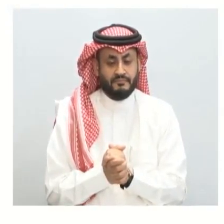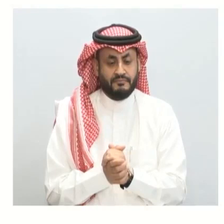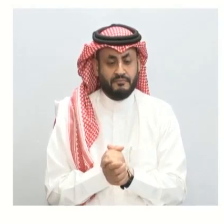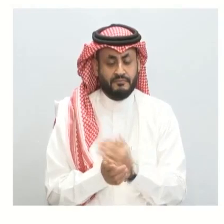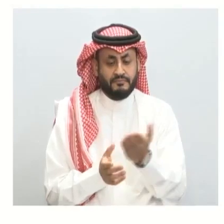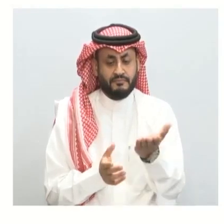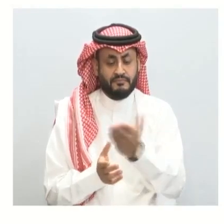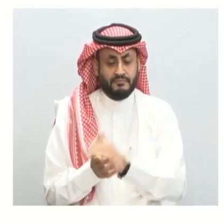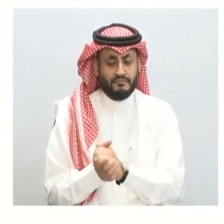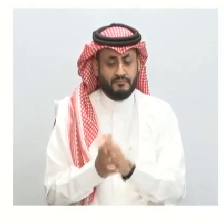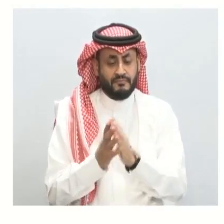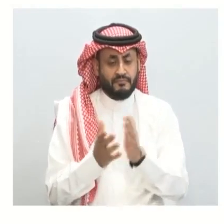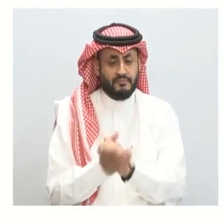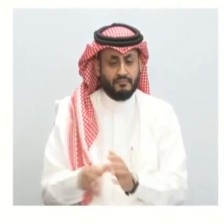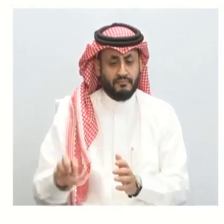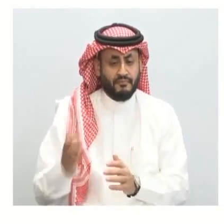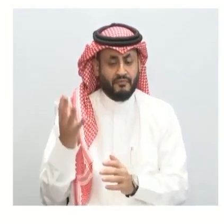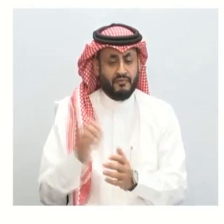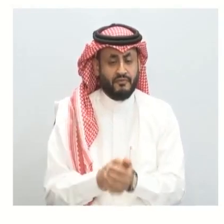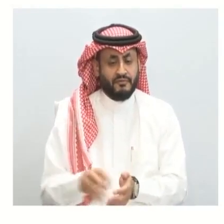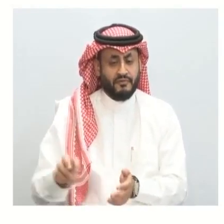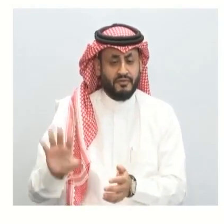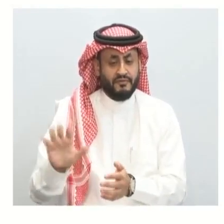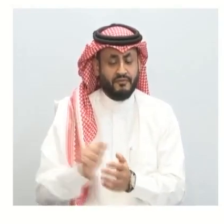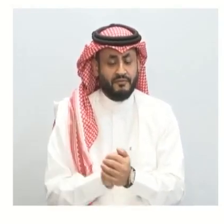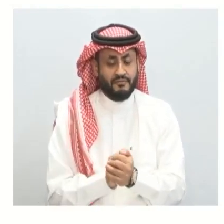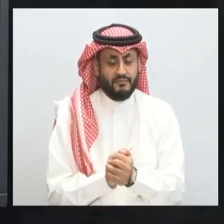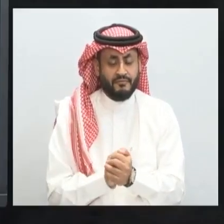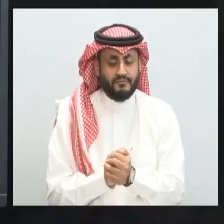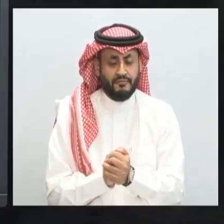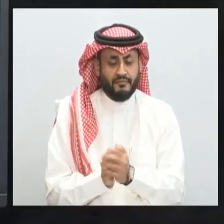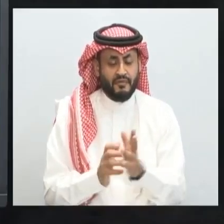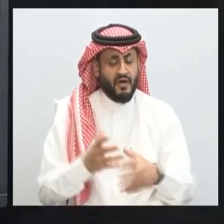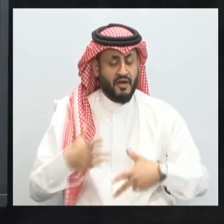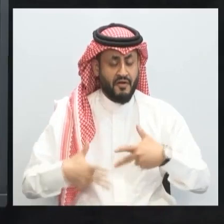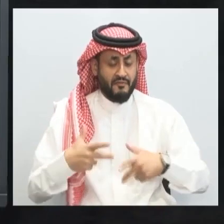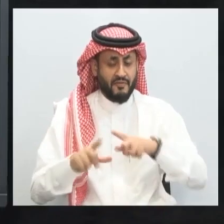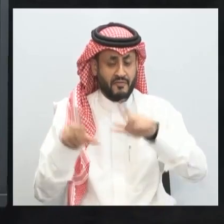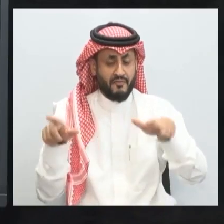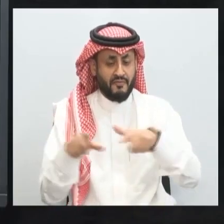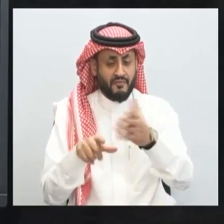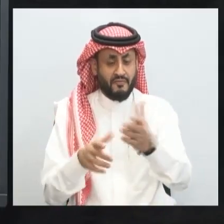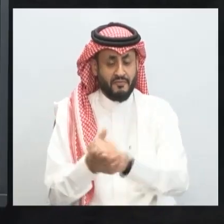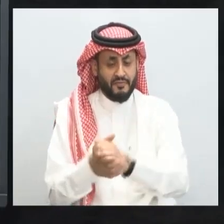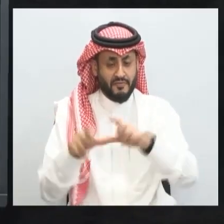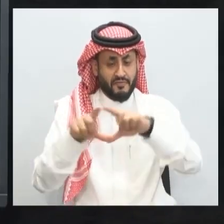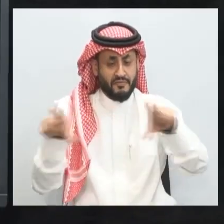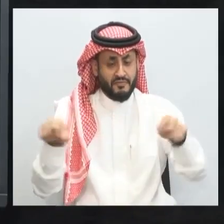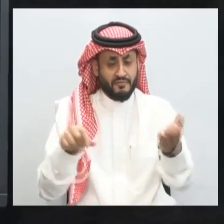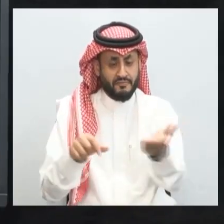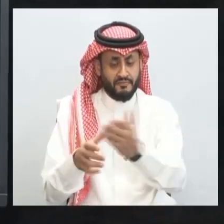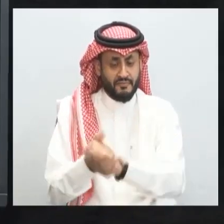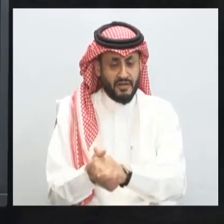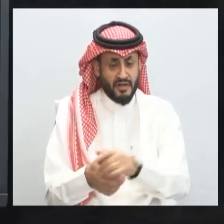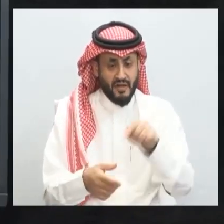Now we have on pages 64 and 65 an interesting topic here. We have the title, which